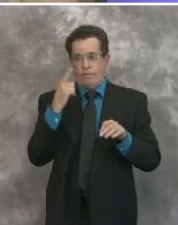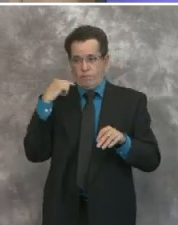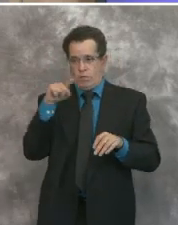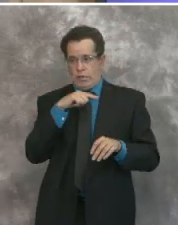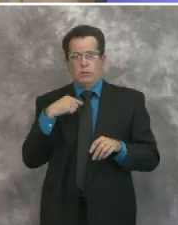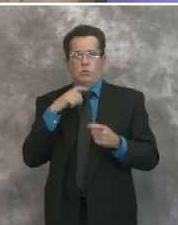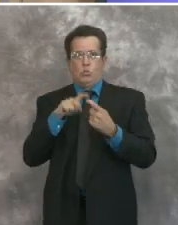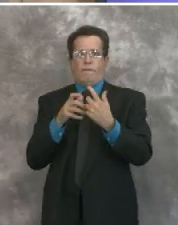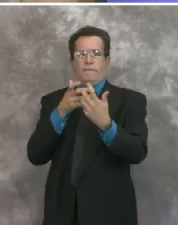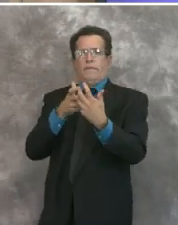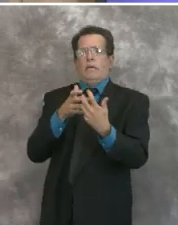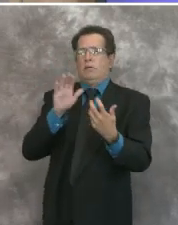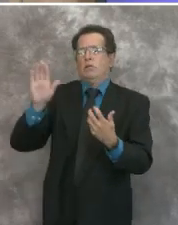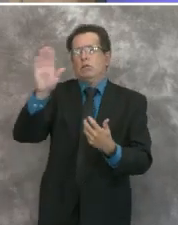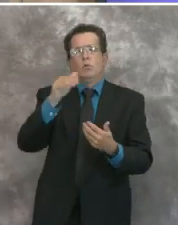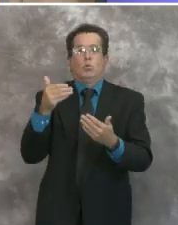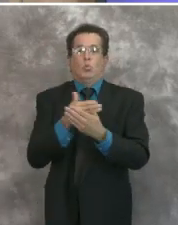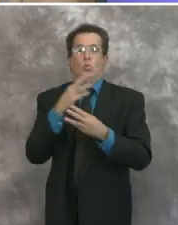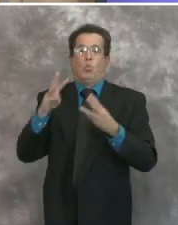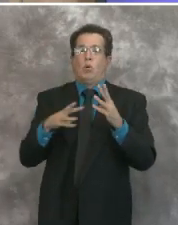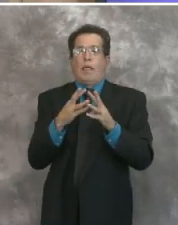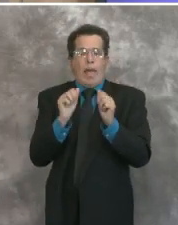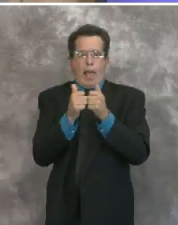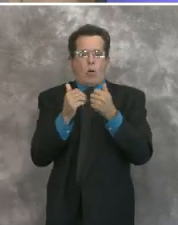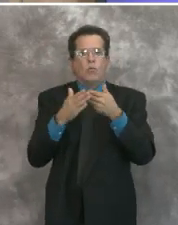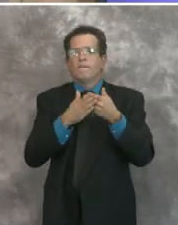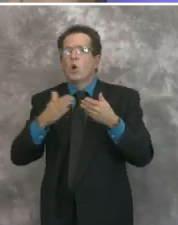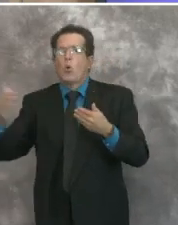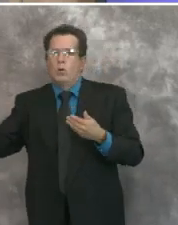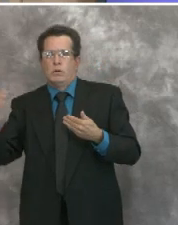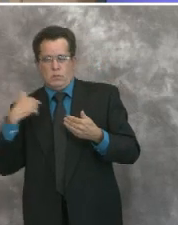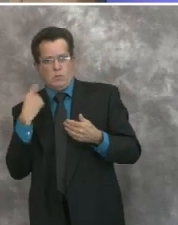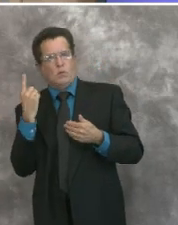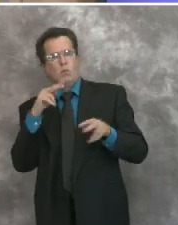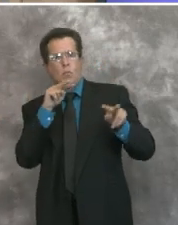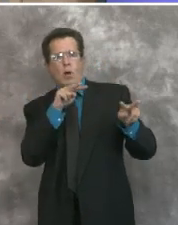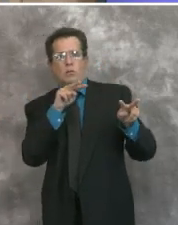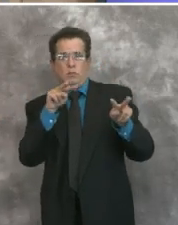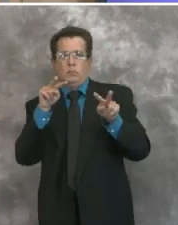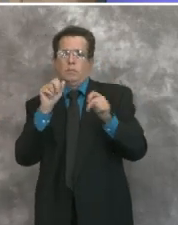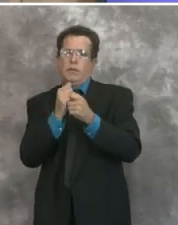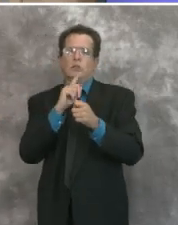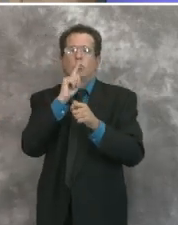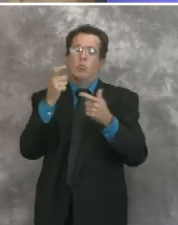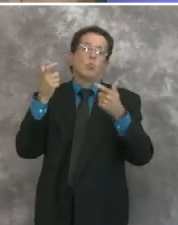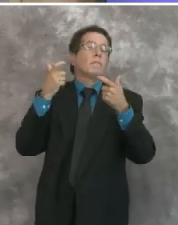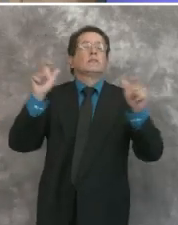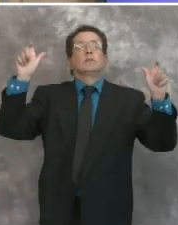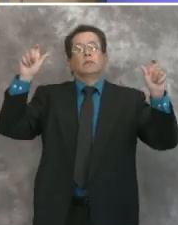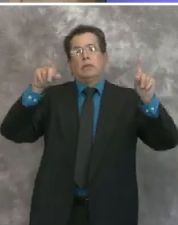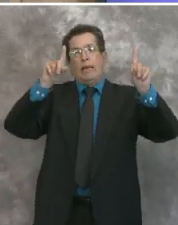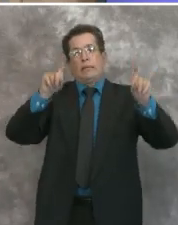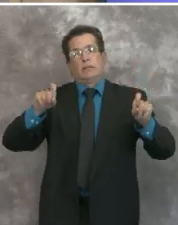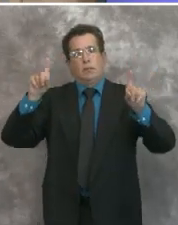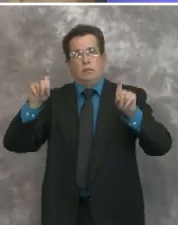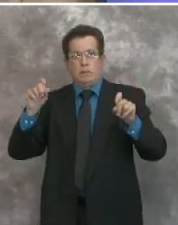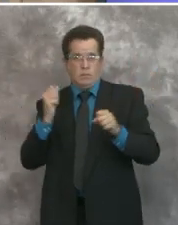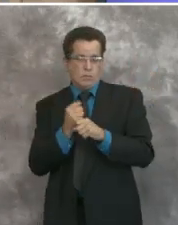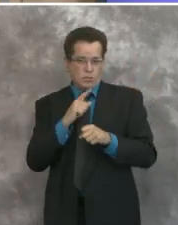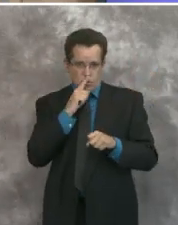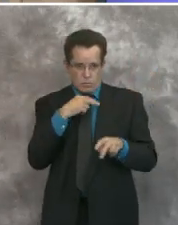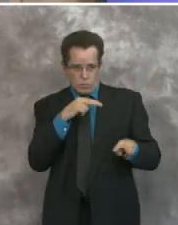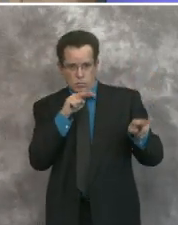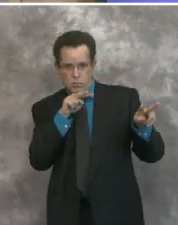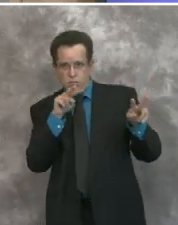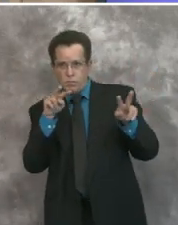the new world and adapting to the new way. And that'll be a daily effort to ensure that we have robust testing in place in order to rapidly